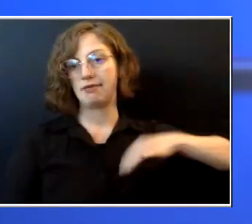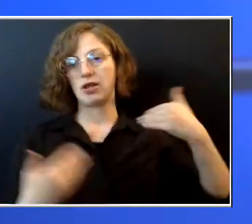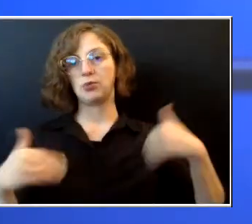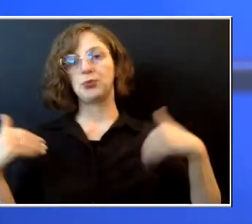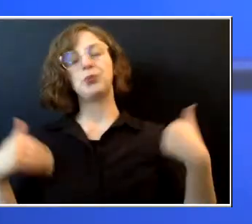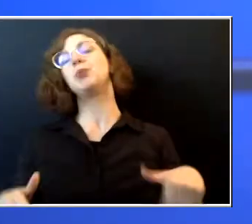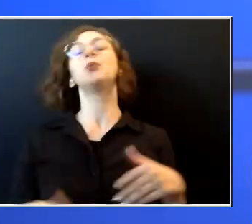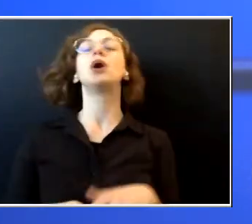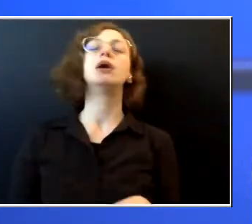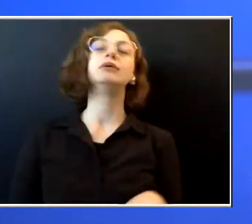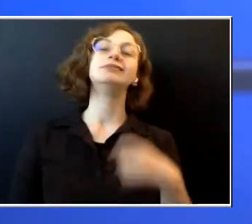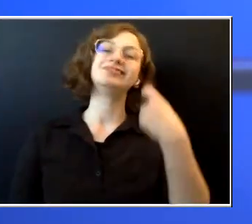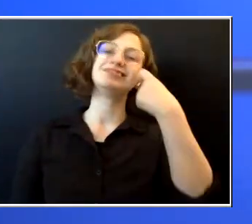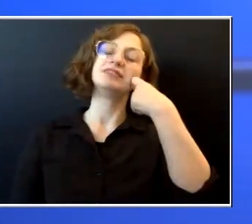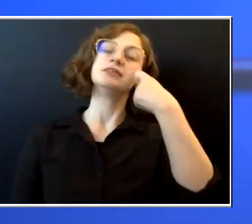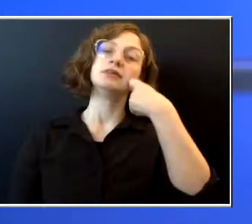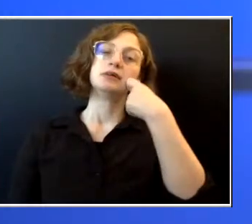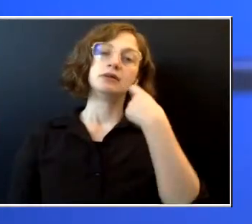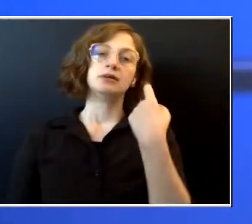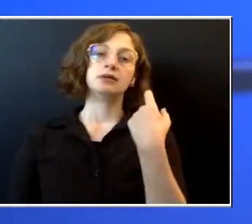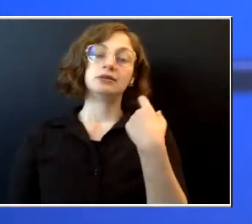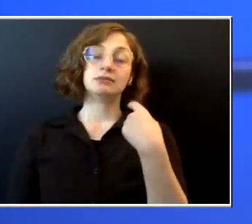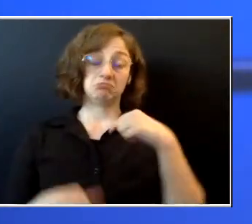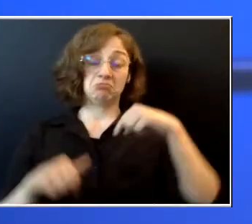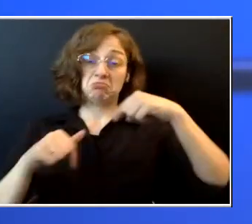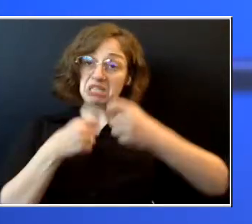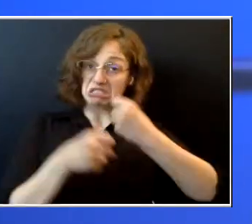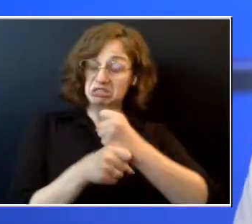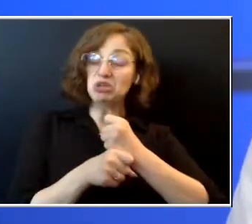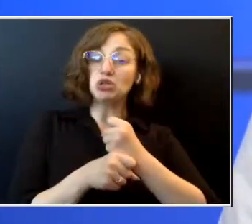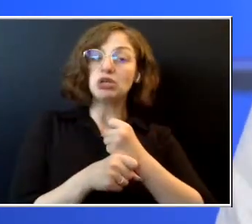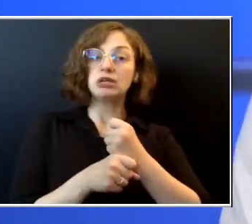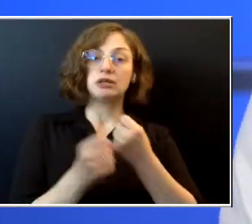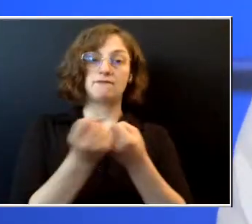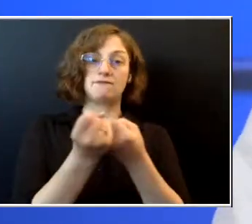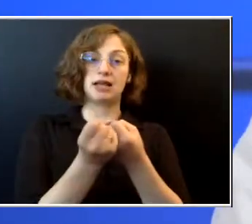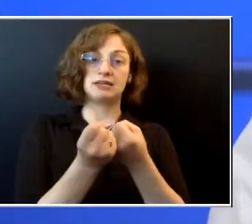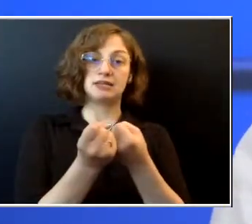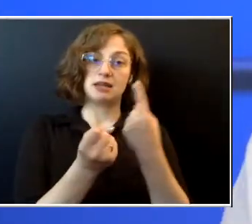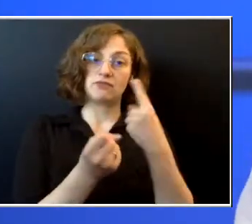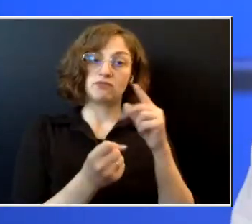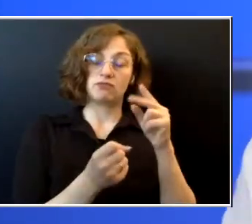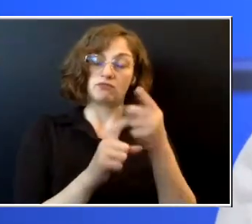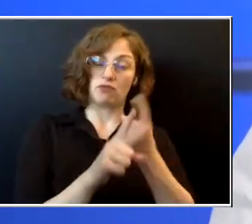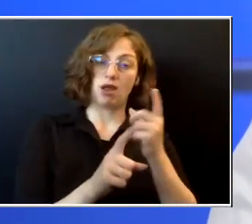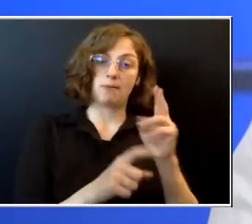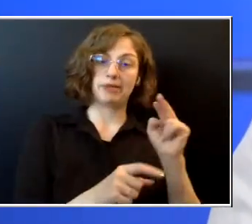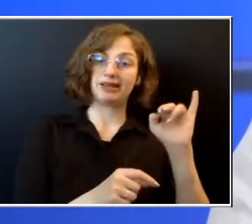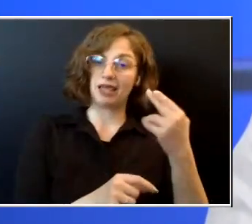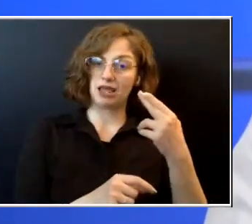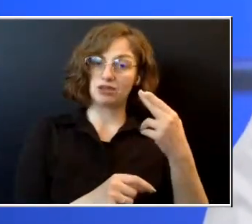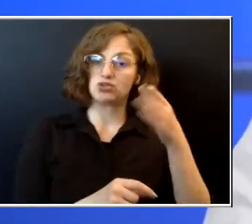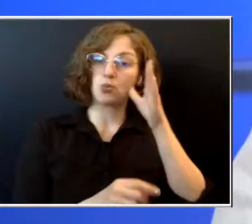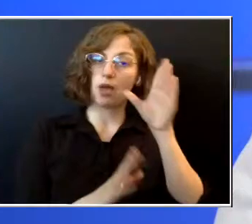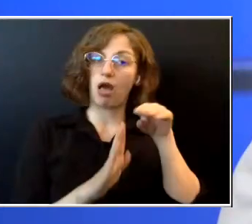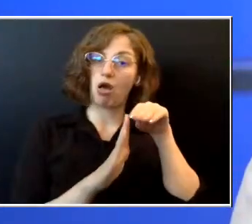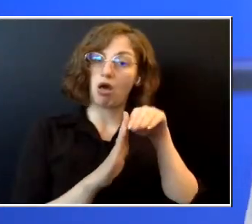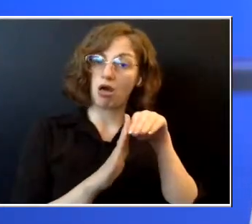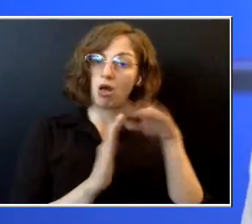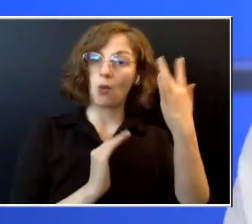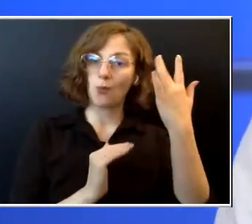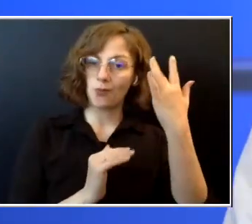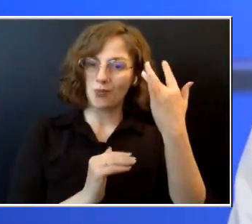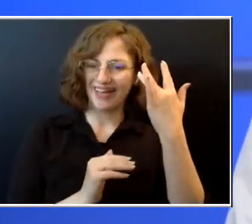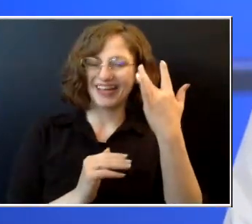Recently, and including looking at this year, funding for the NIH is going to be down, but that's probably because overall discretionary funding is